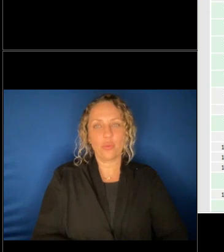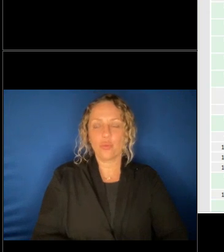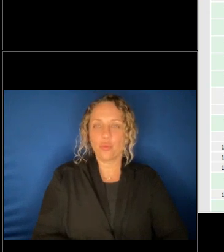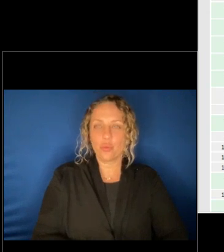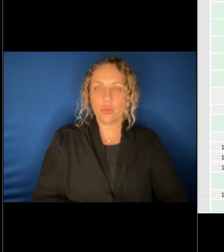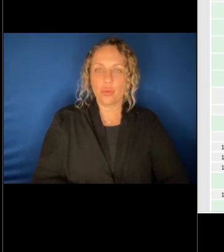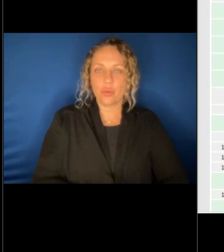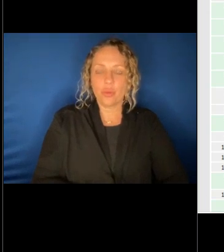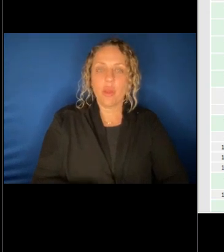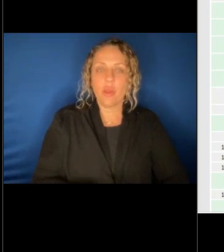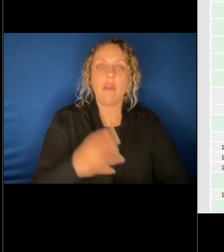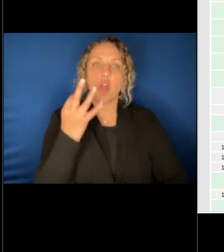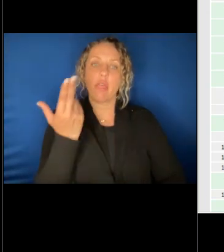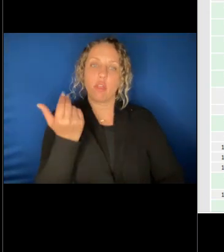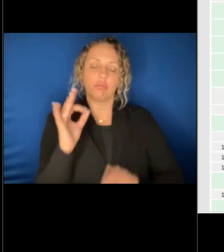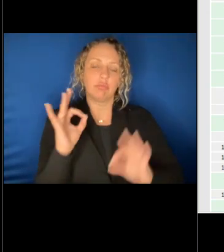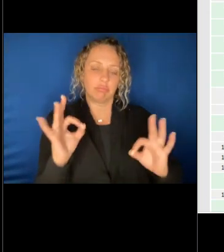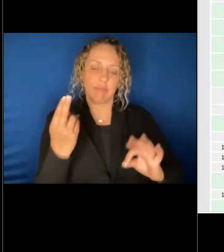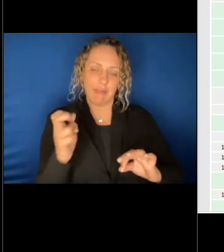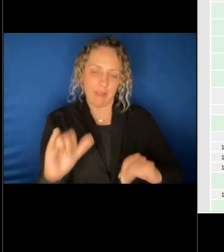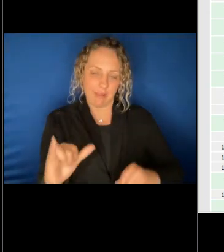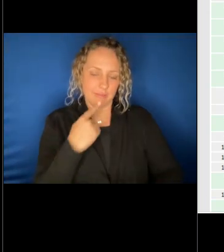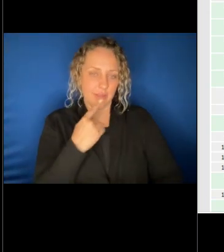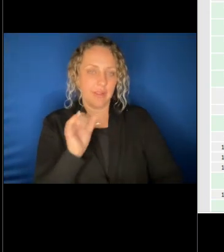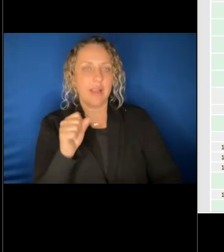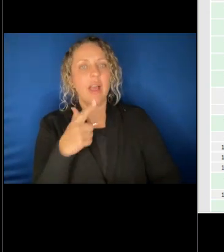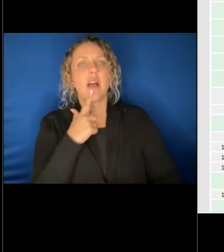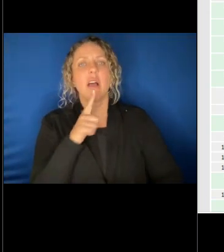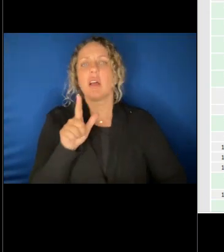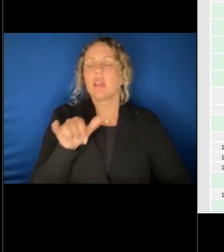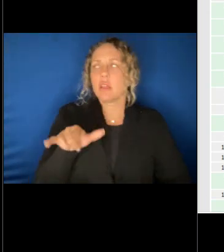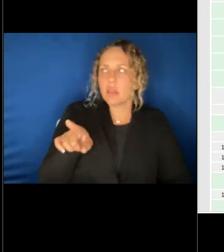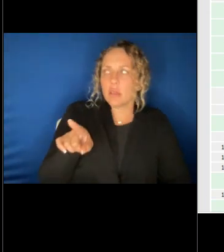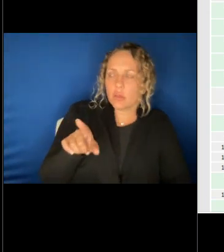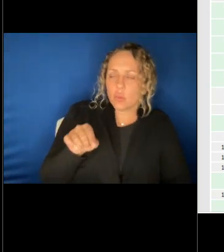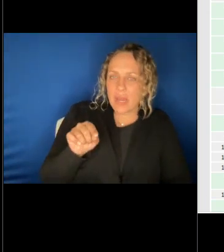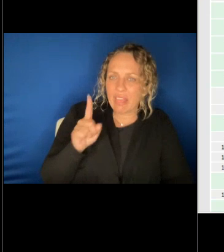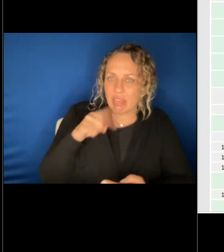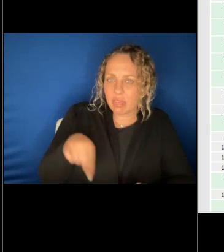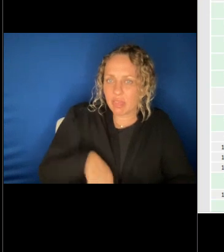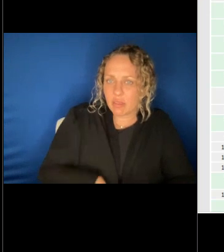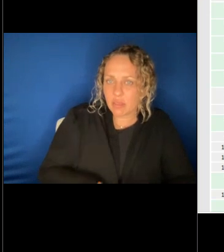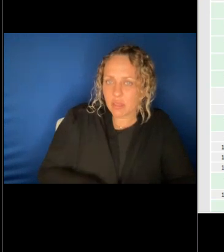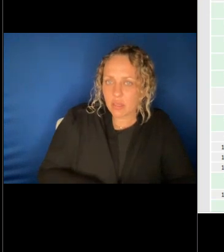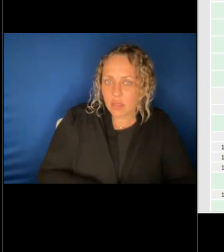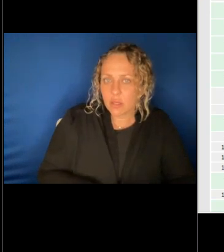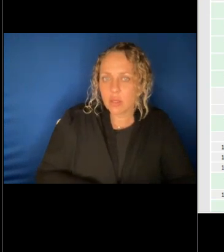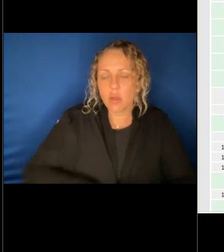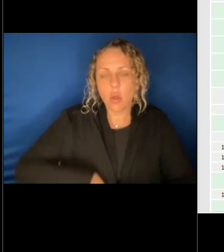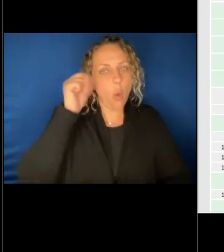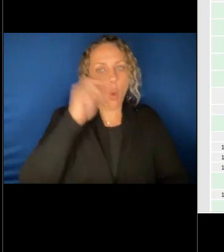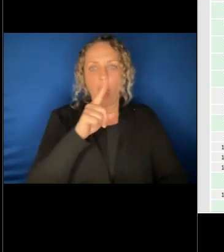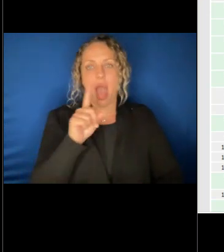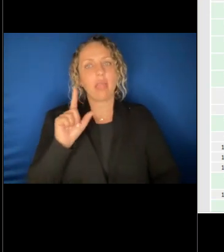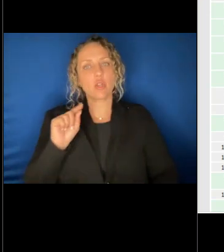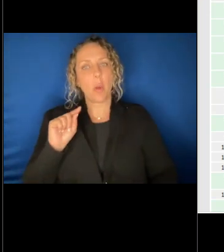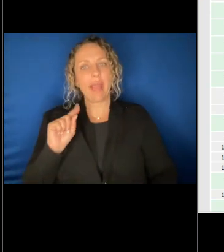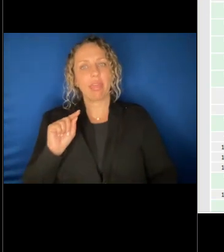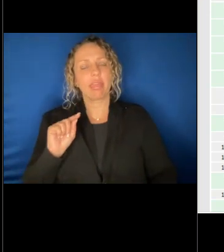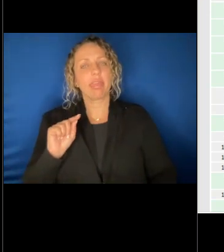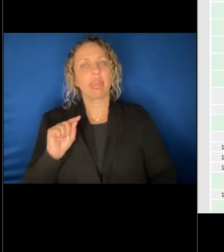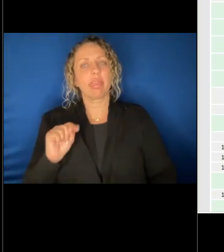13th. So. 20th then. How about, okay, the 20th is, That is